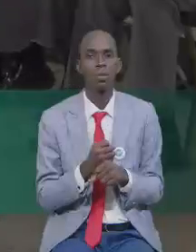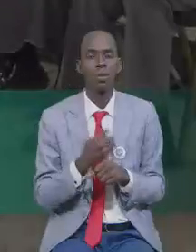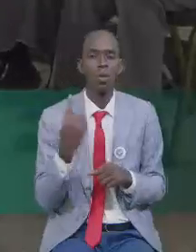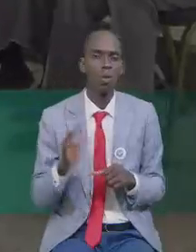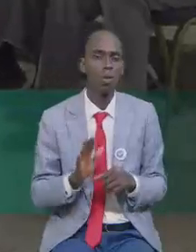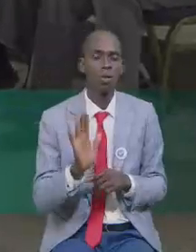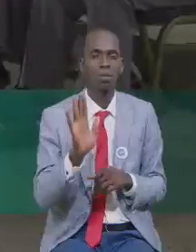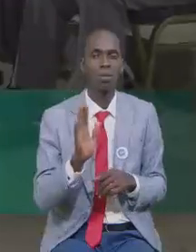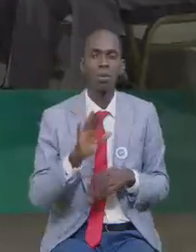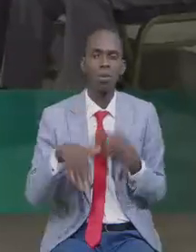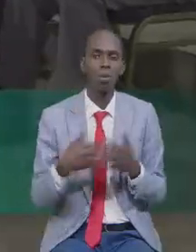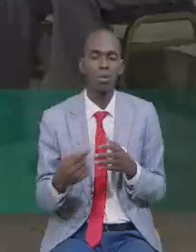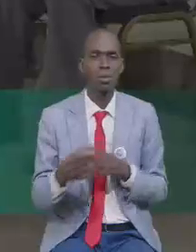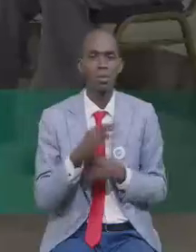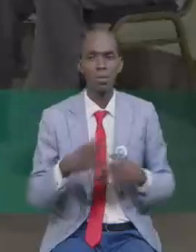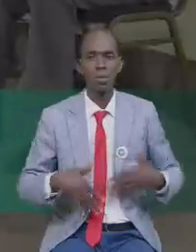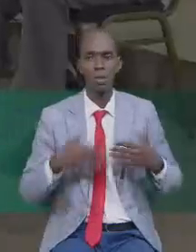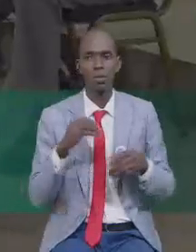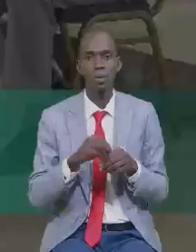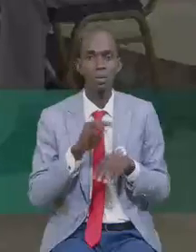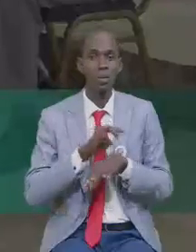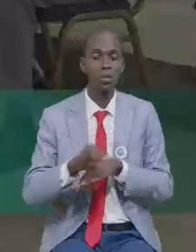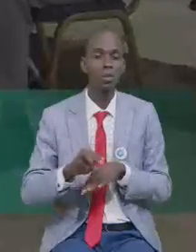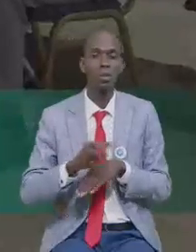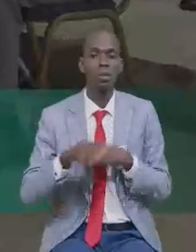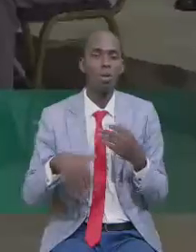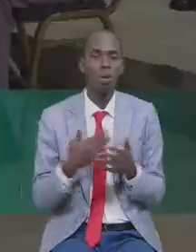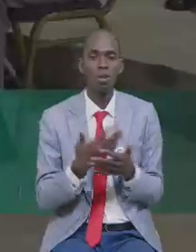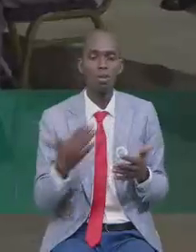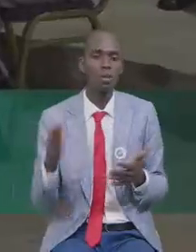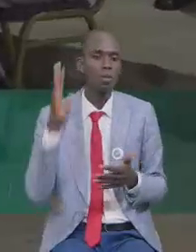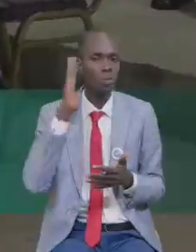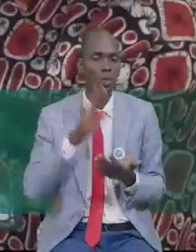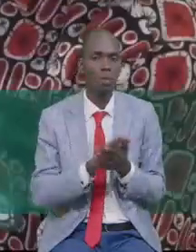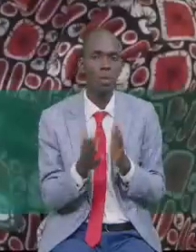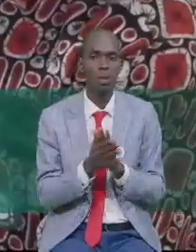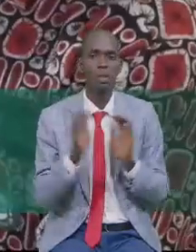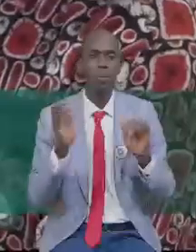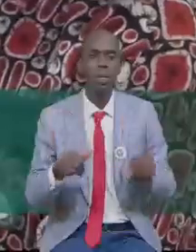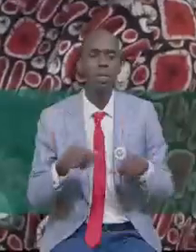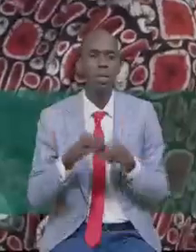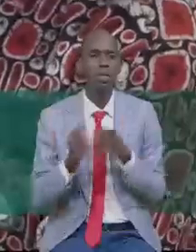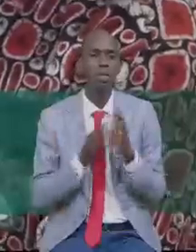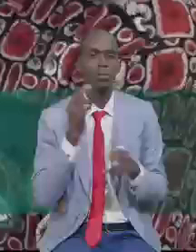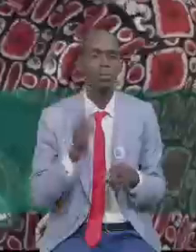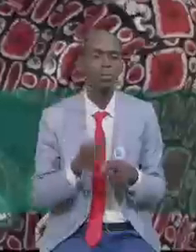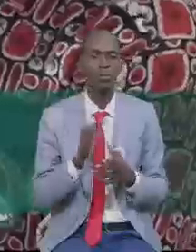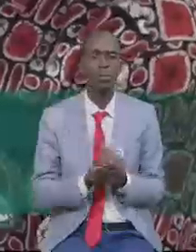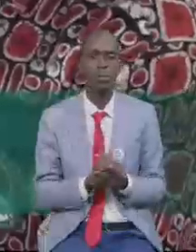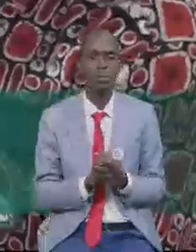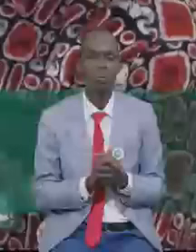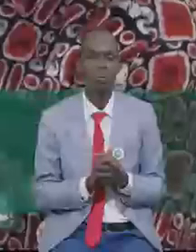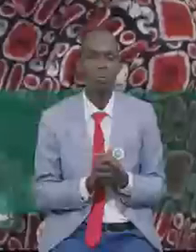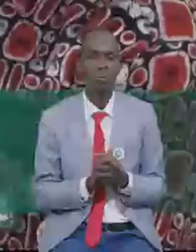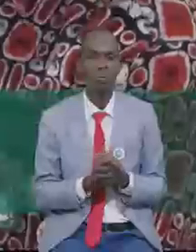in ministry, all things will become possible. And I want you to